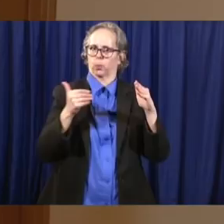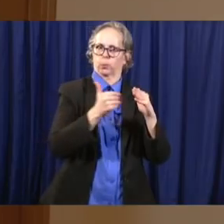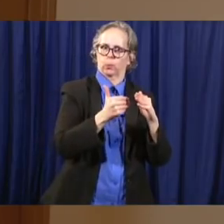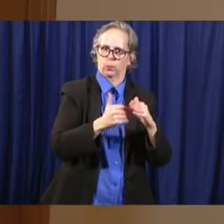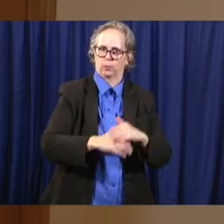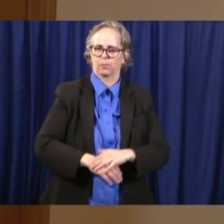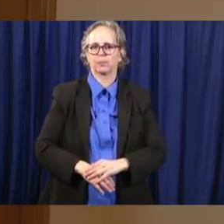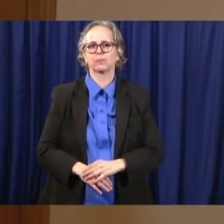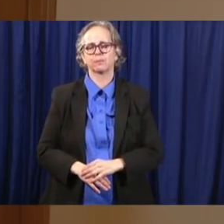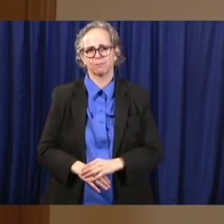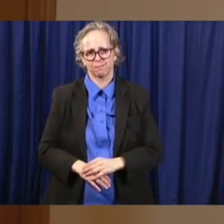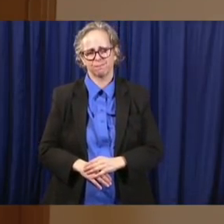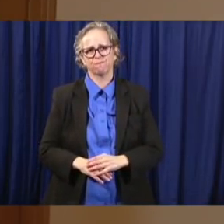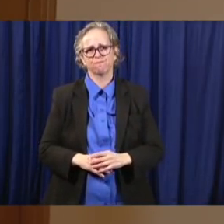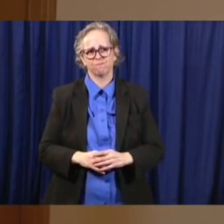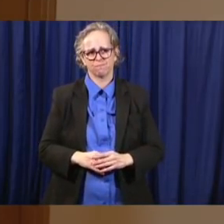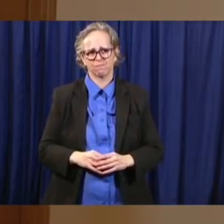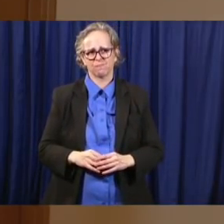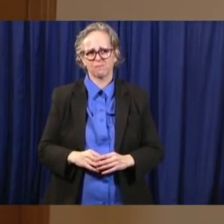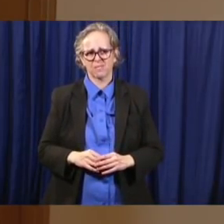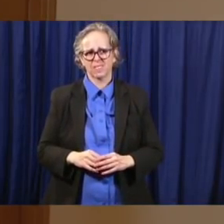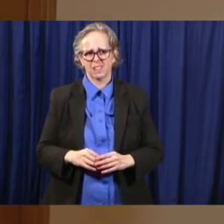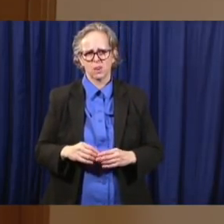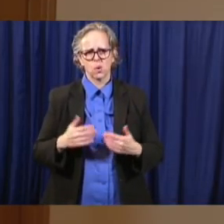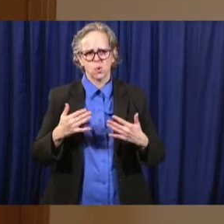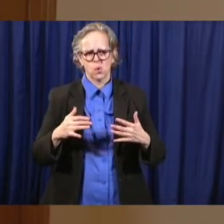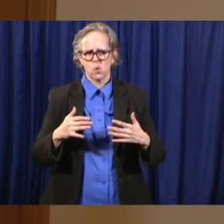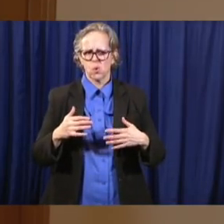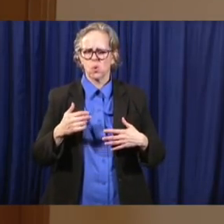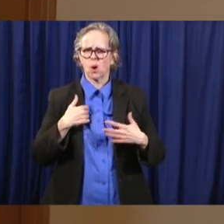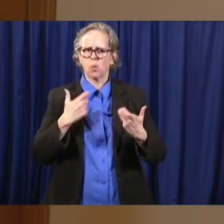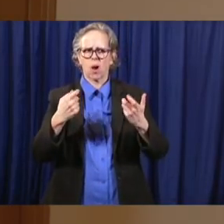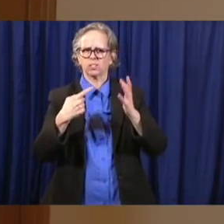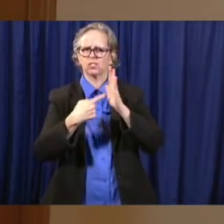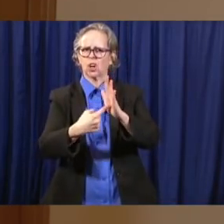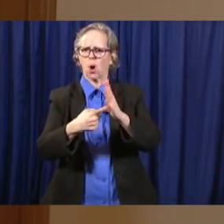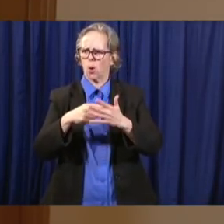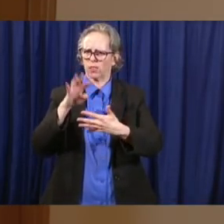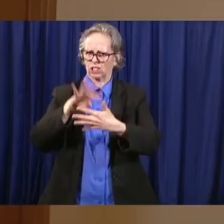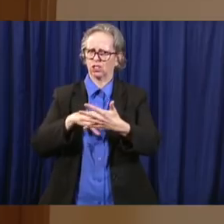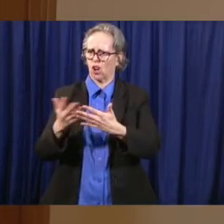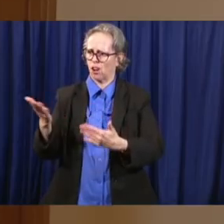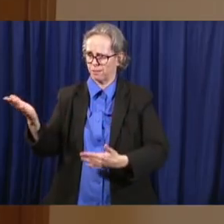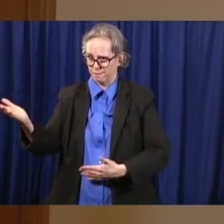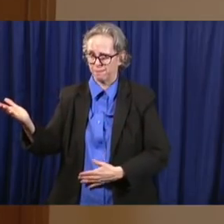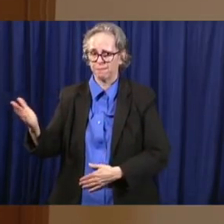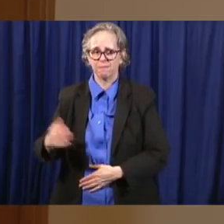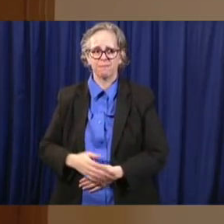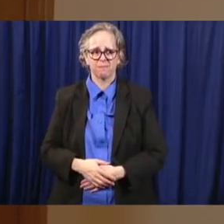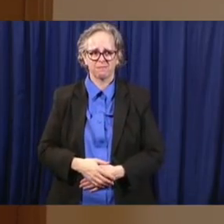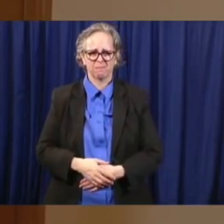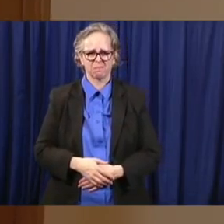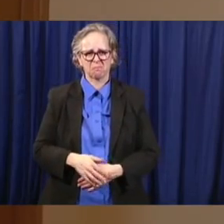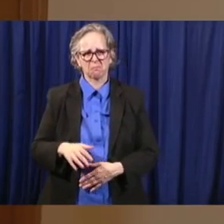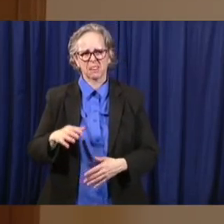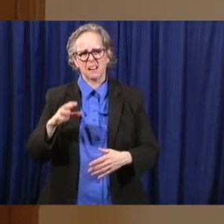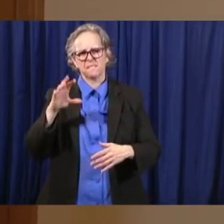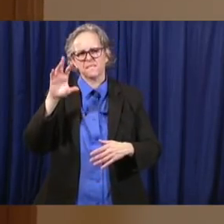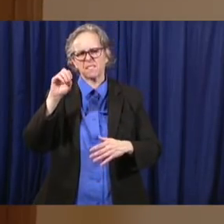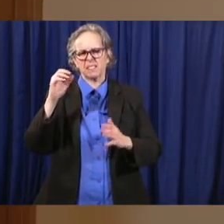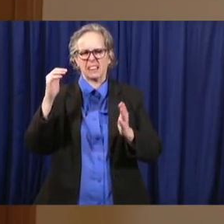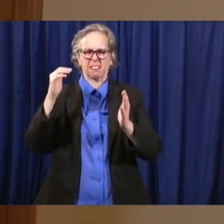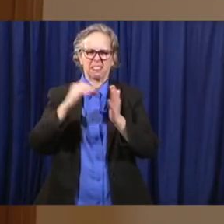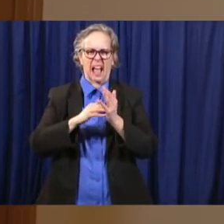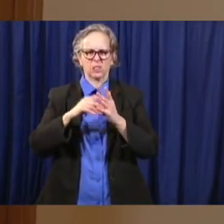A couple of things to point out here. We still are looking at about 50,000